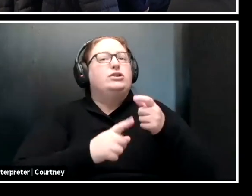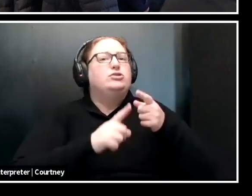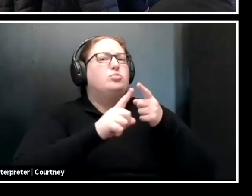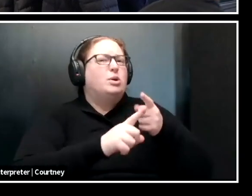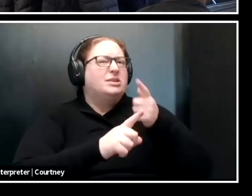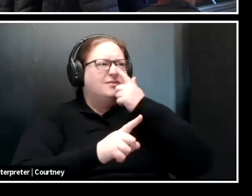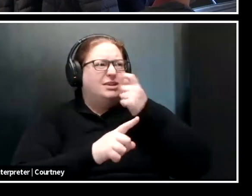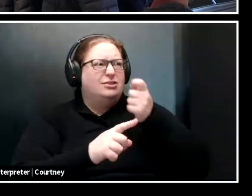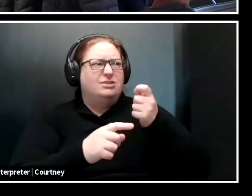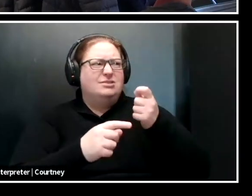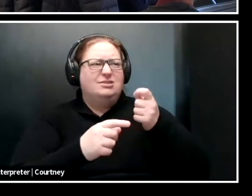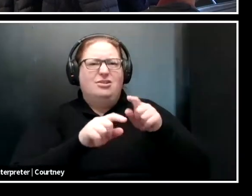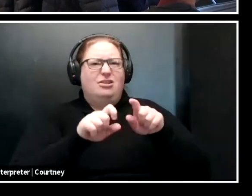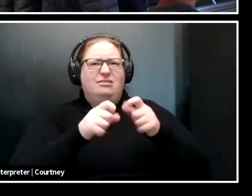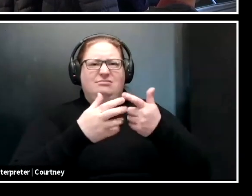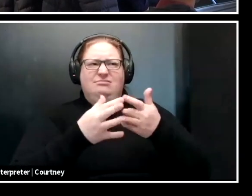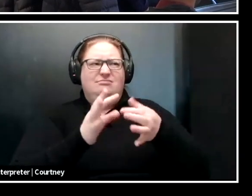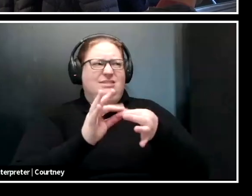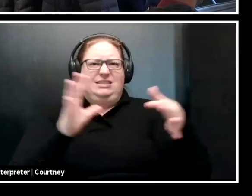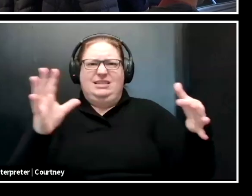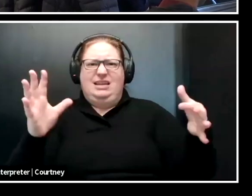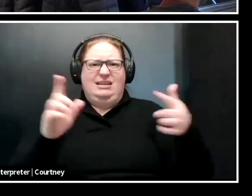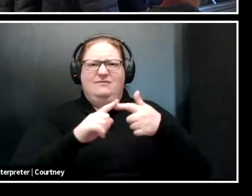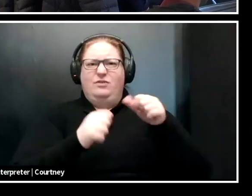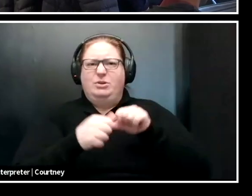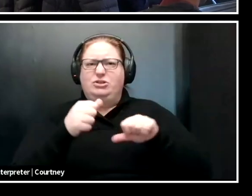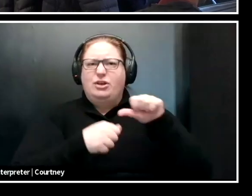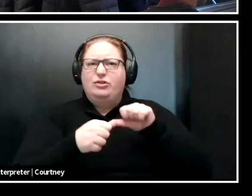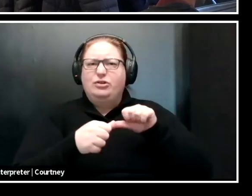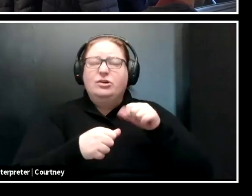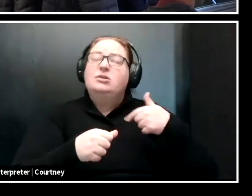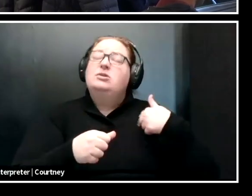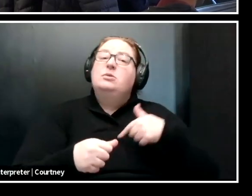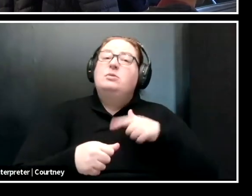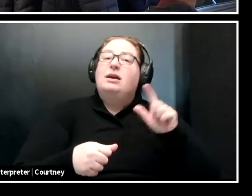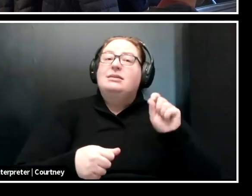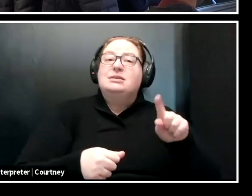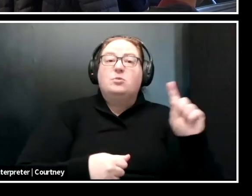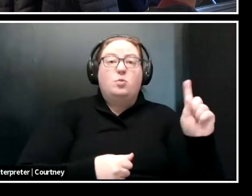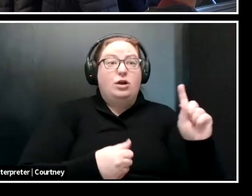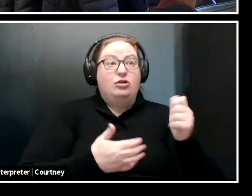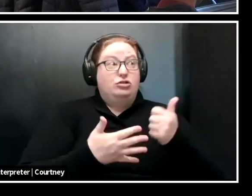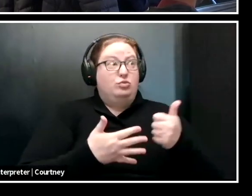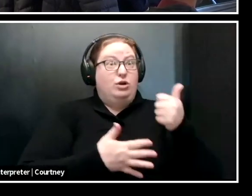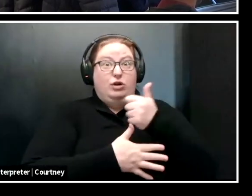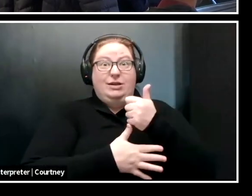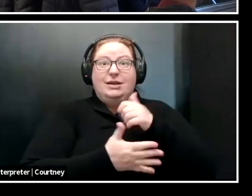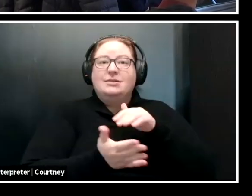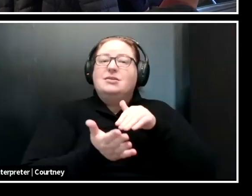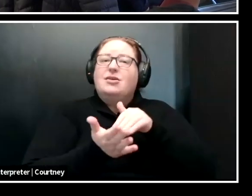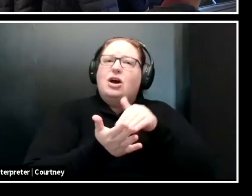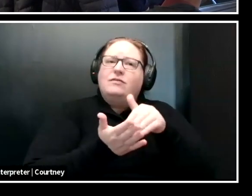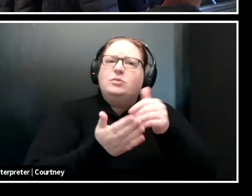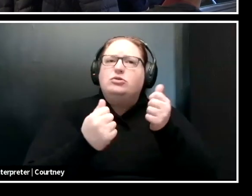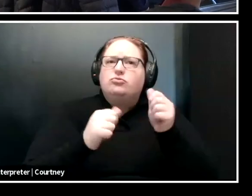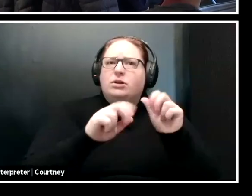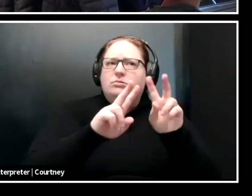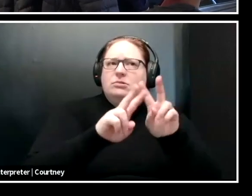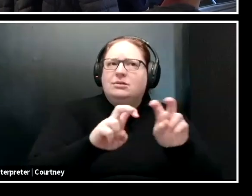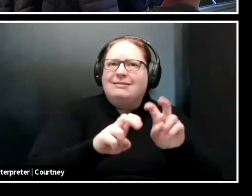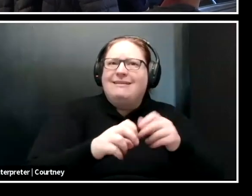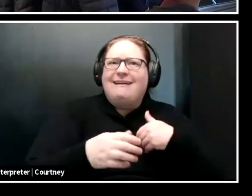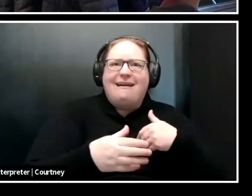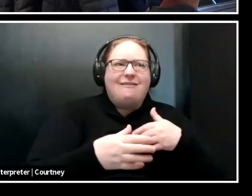to Taryn's question, when we are asking where to prioritize, a lot of the time we try to assess, are there